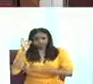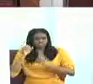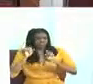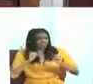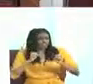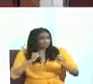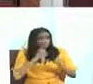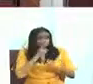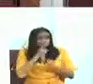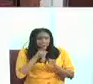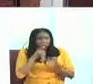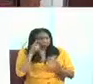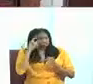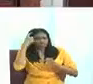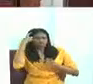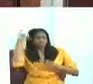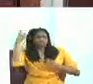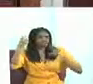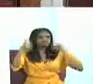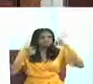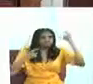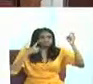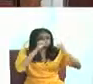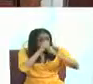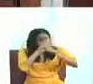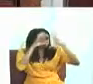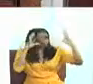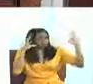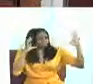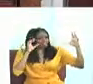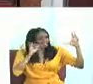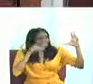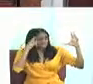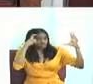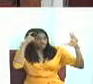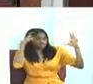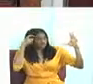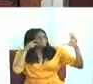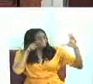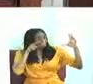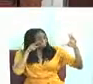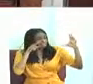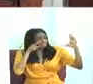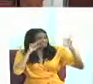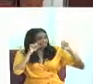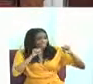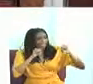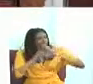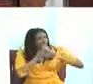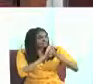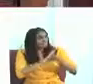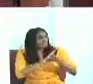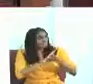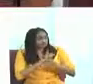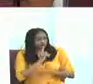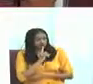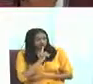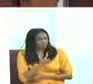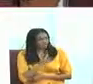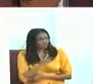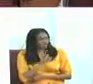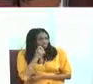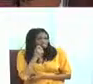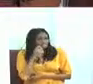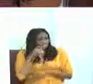dream dreams. And that those dreams might become the flesh and the sinews